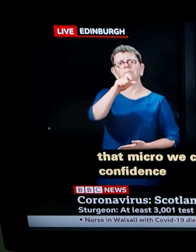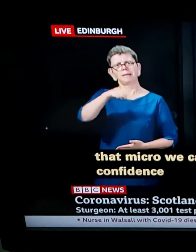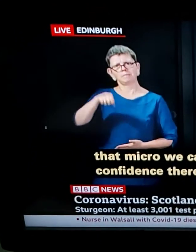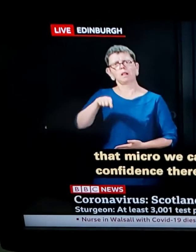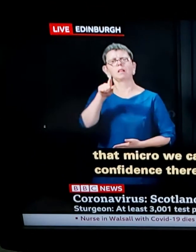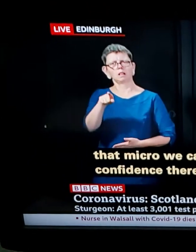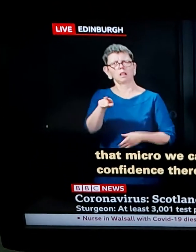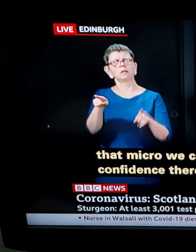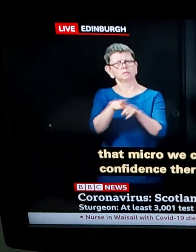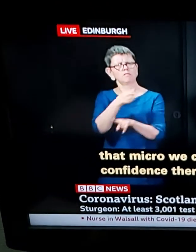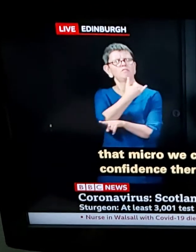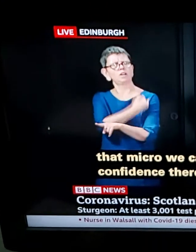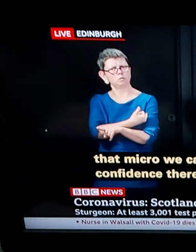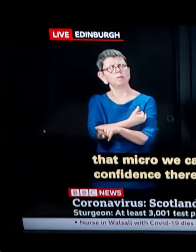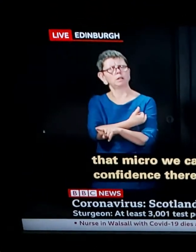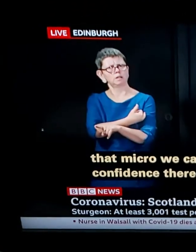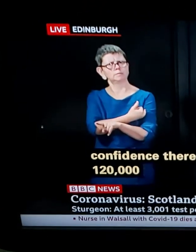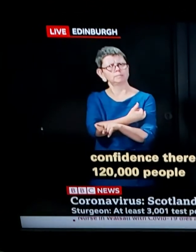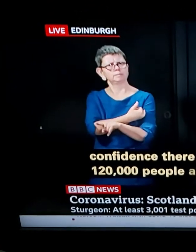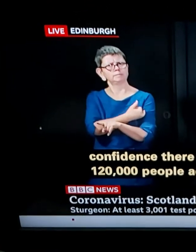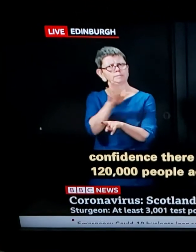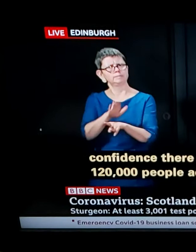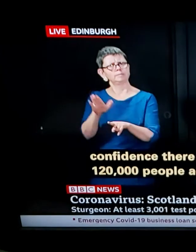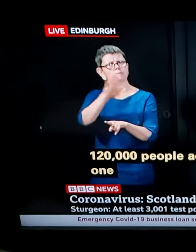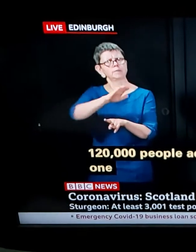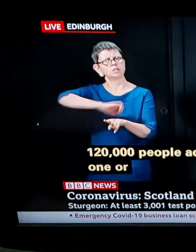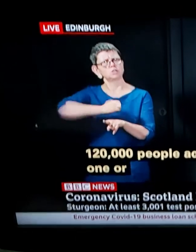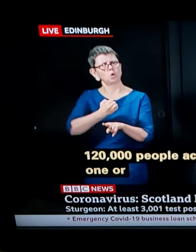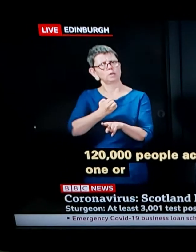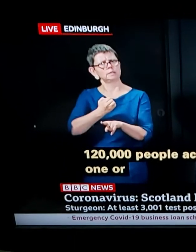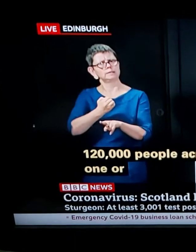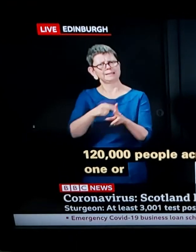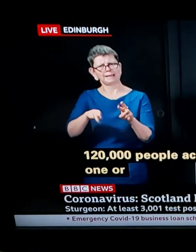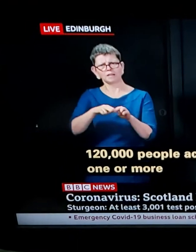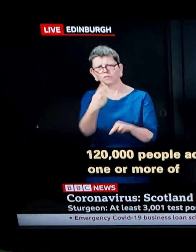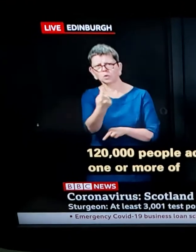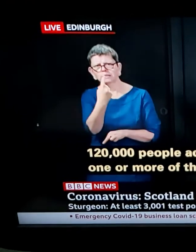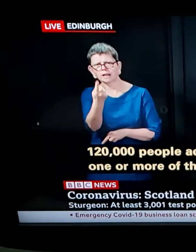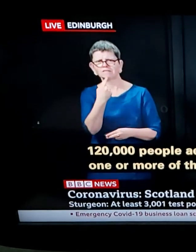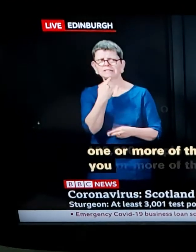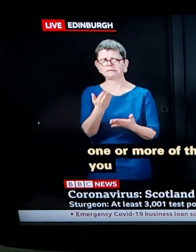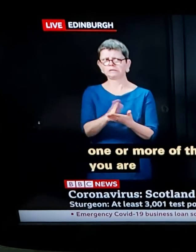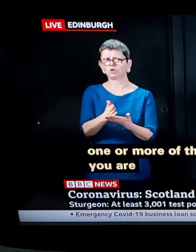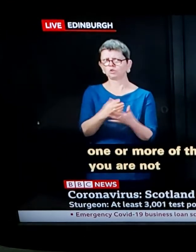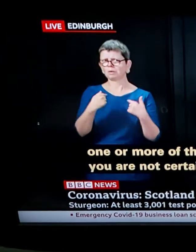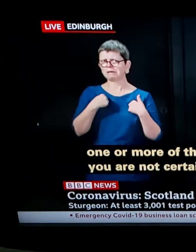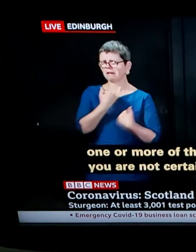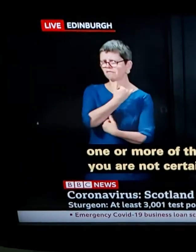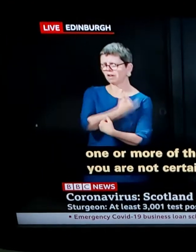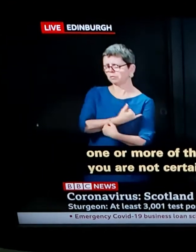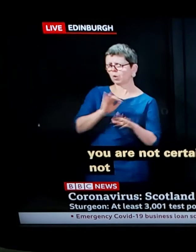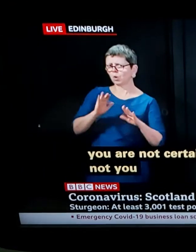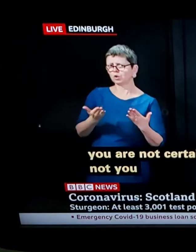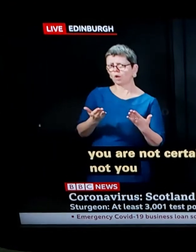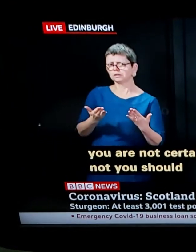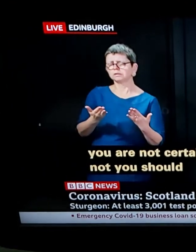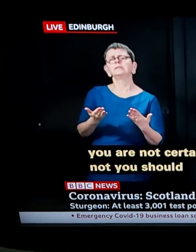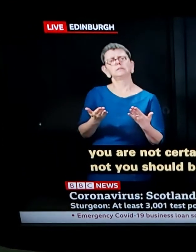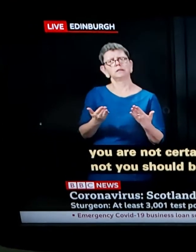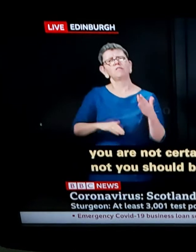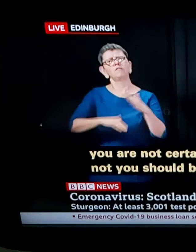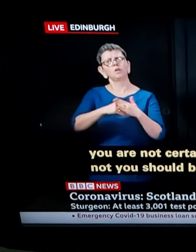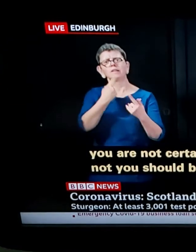one or more of these categories. And if you are uncertain about whether or not you should be one of them, full details are